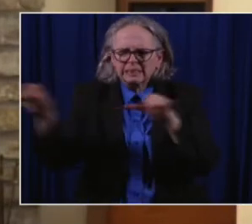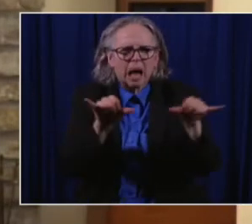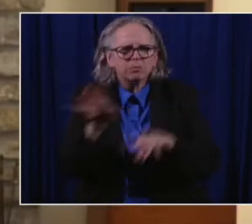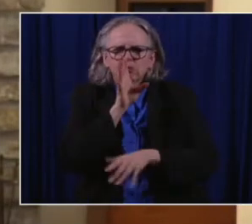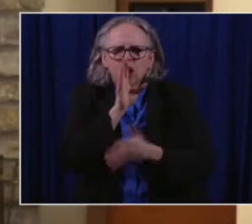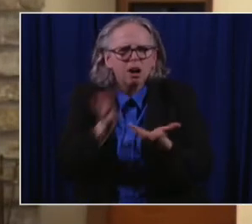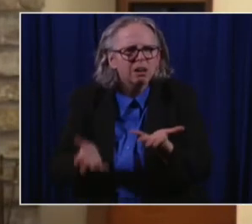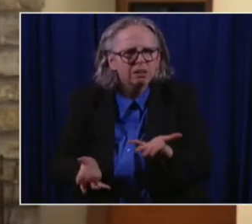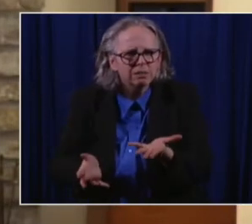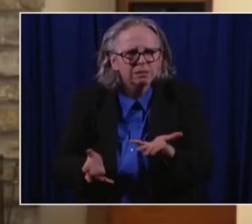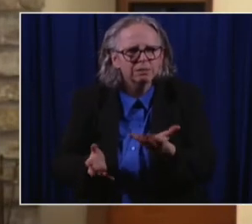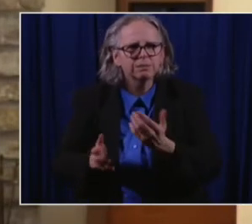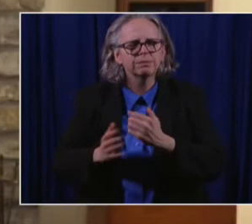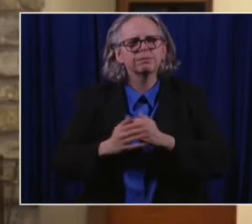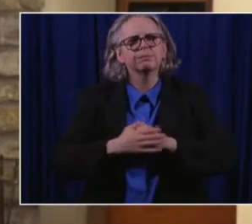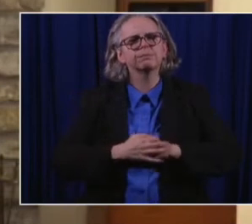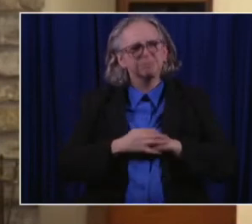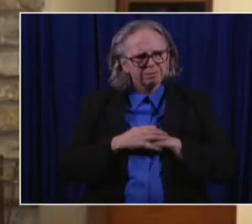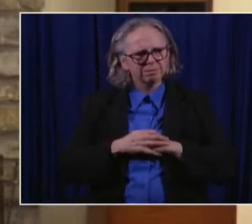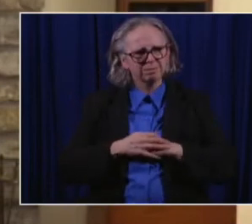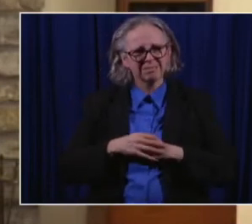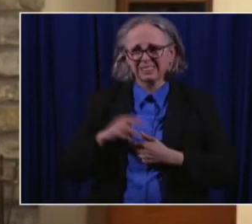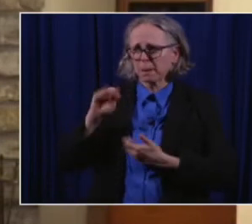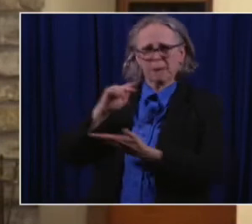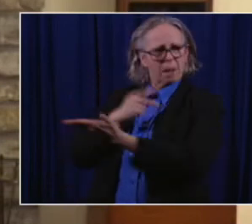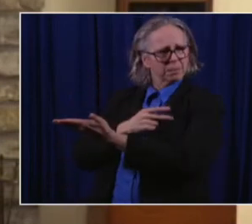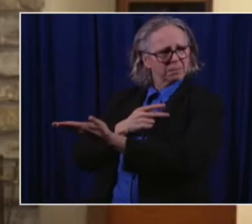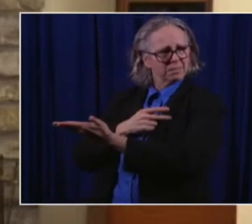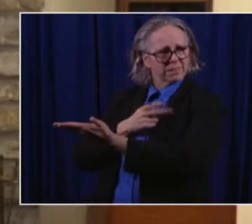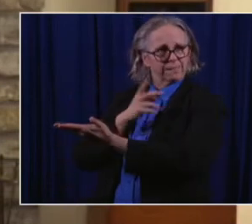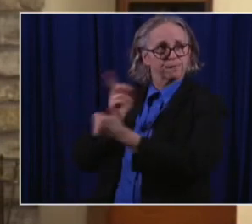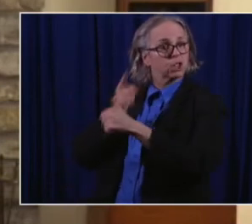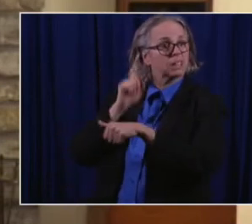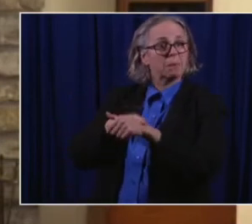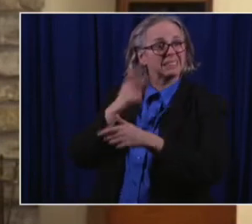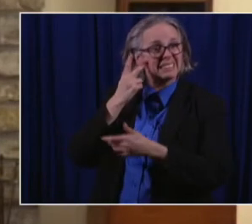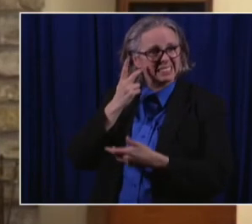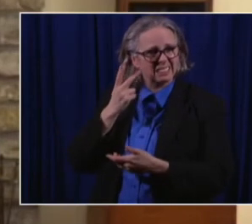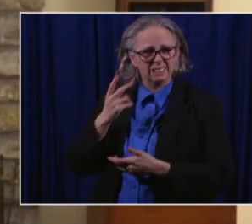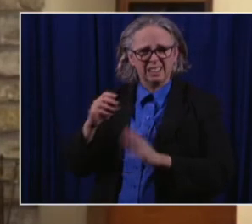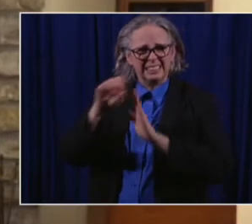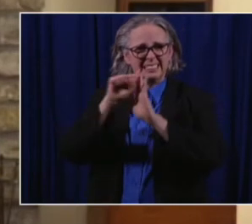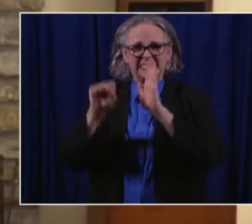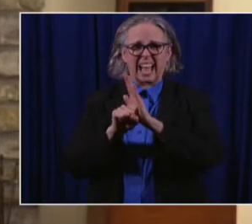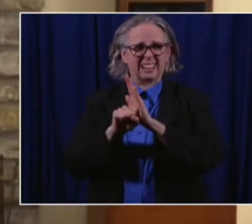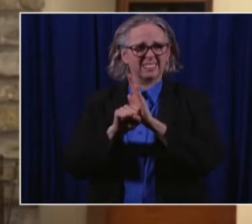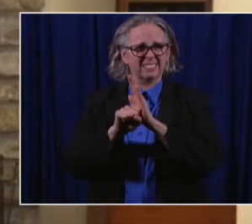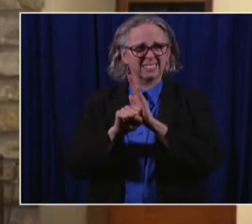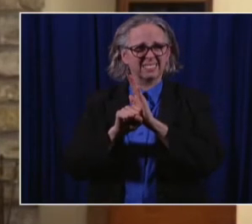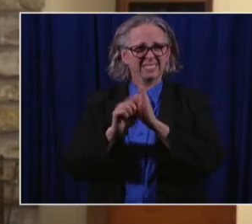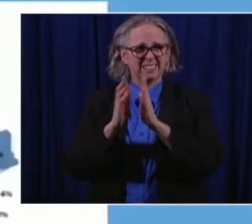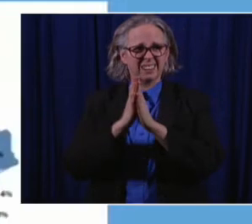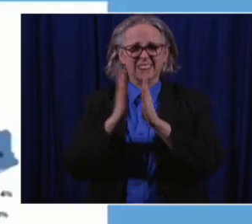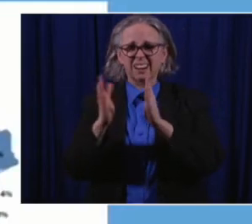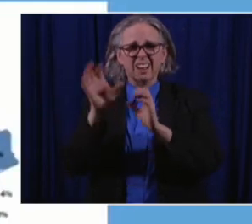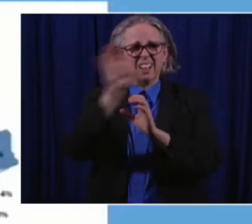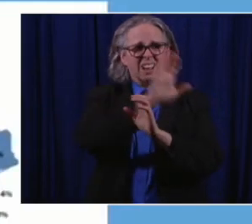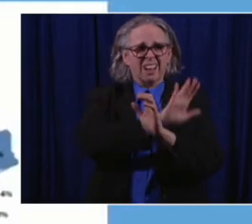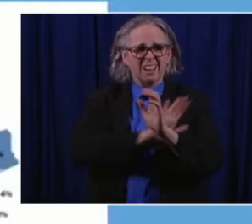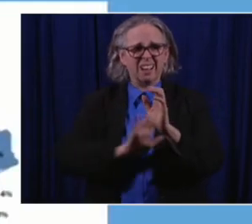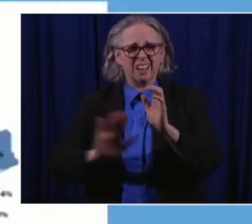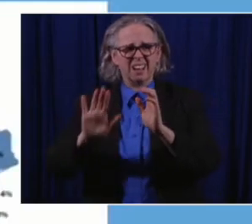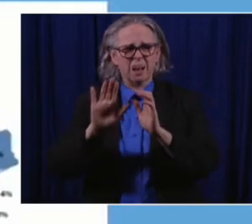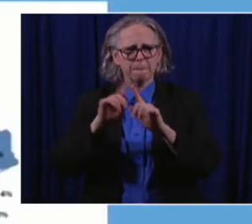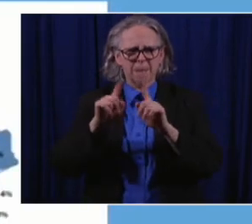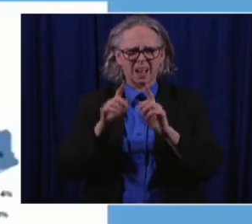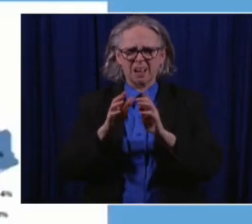really for the first time, if you look at our neighboring states, we, with the exception of Pennsylvania, our neighboring states,